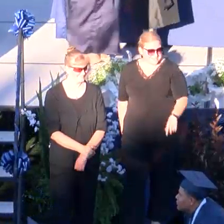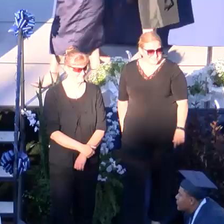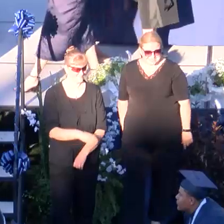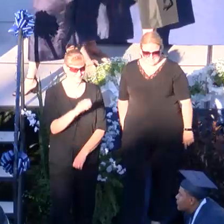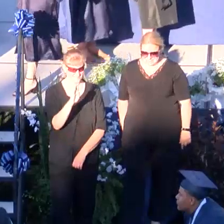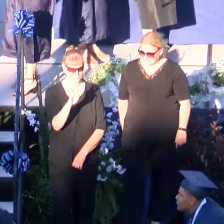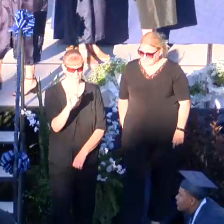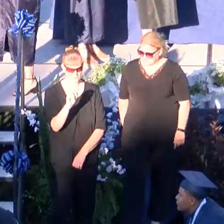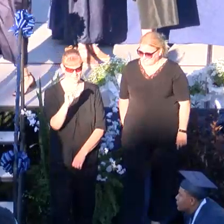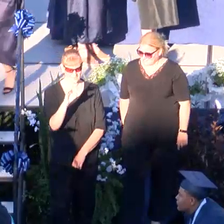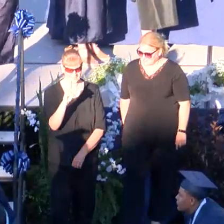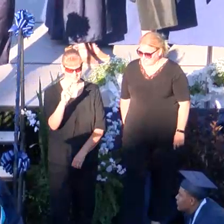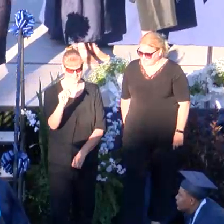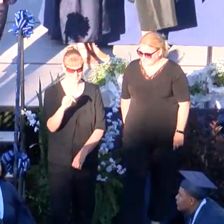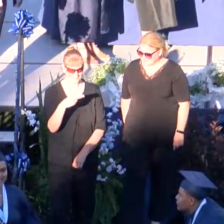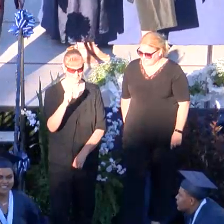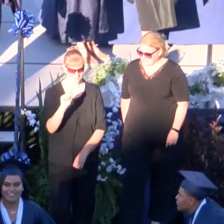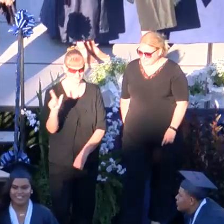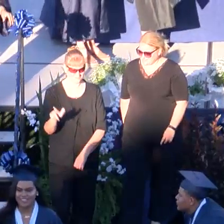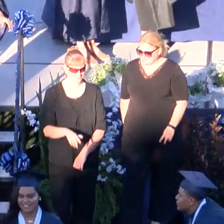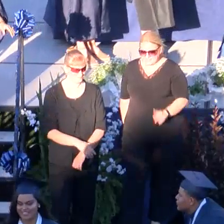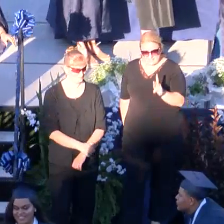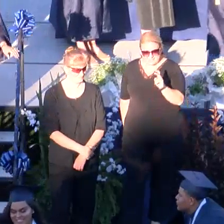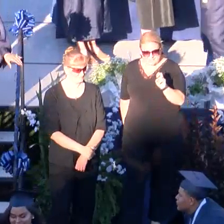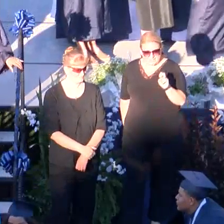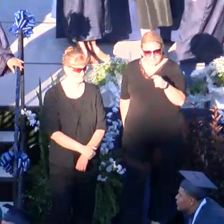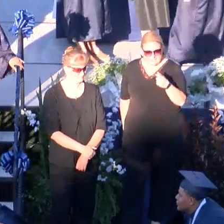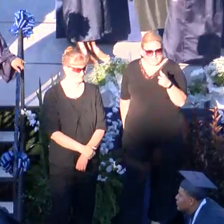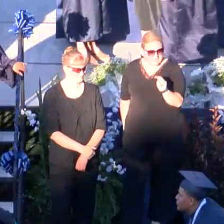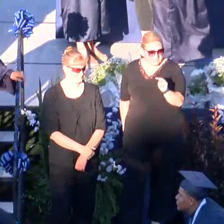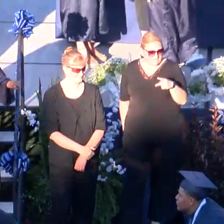Brandon Hall. Keegan Pfeiffer.